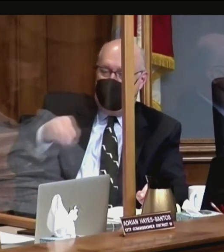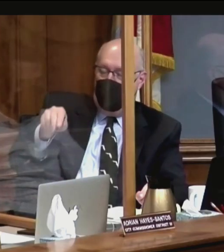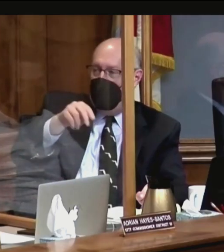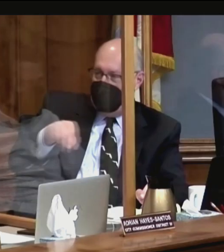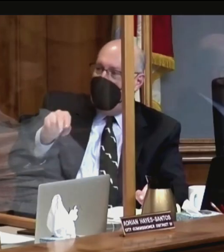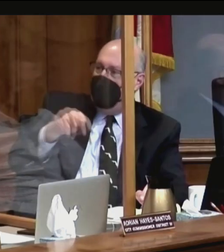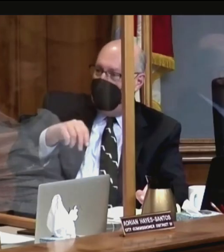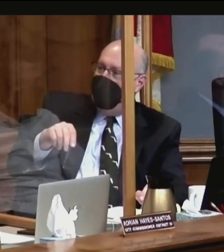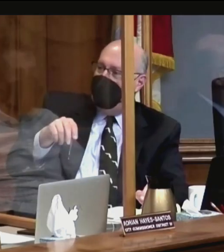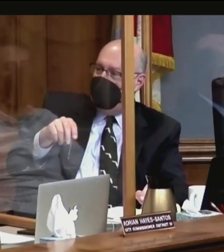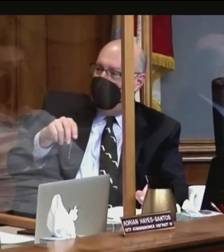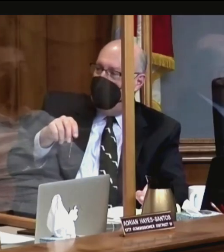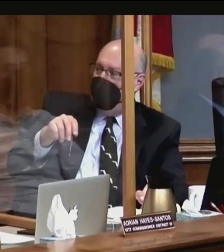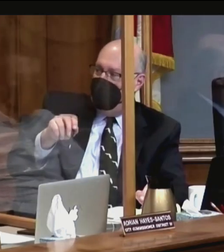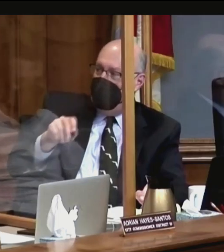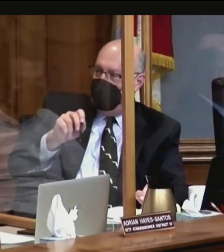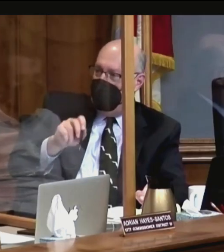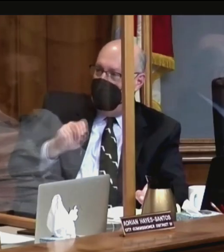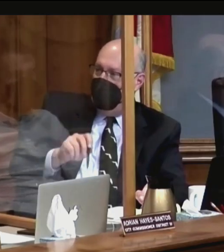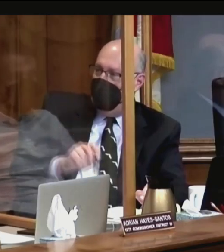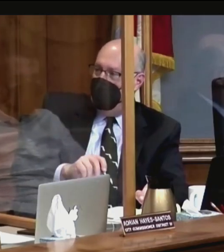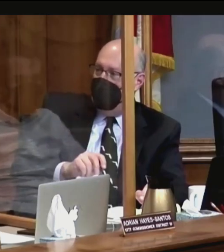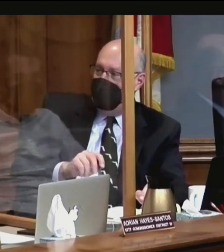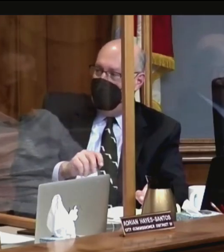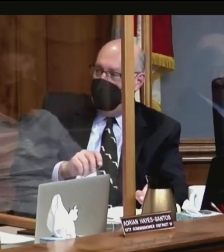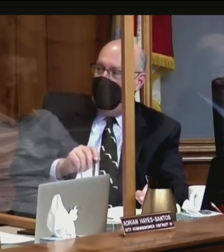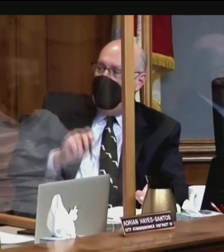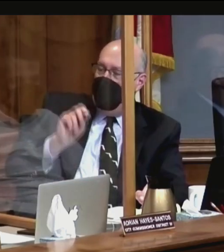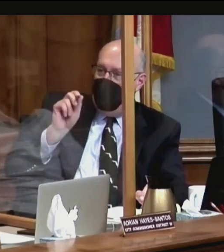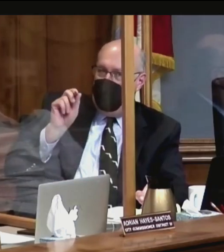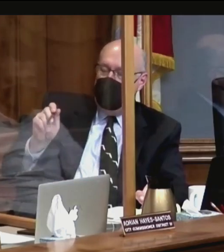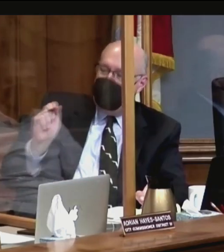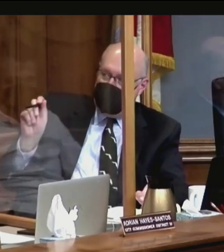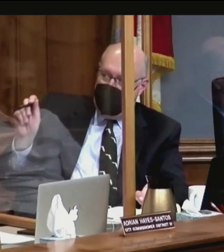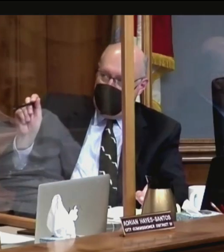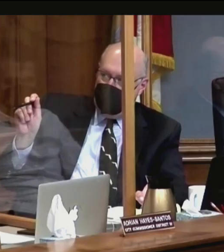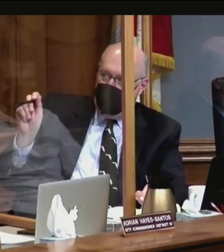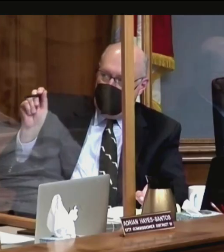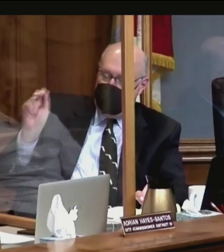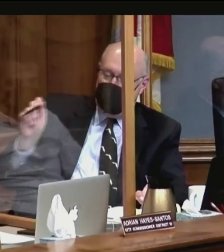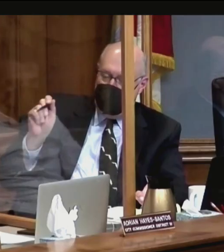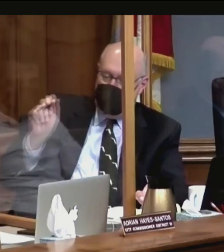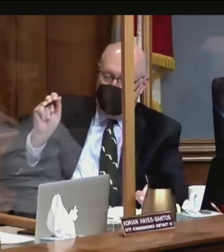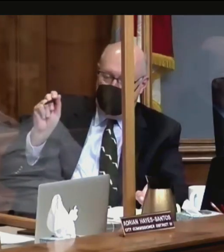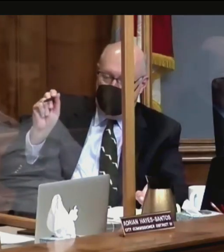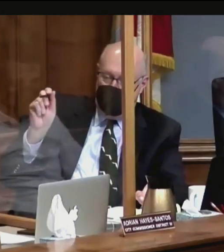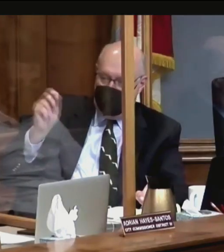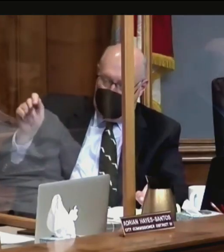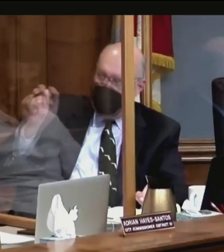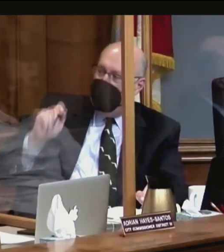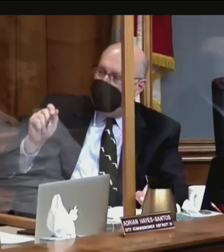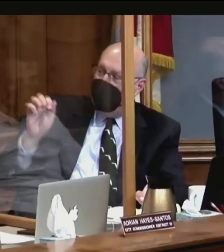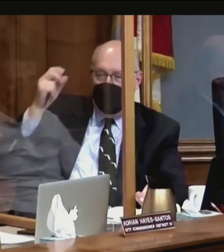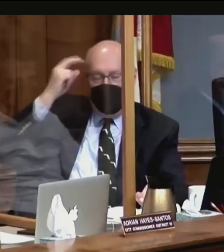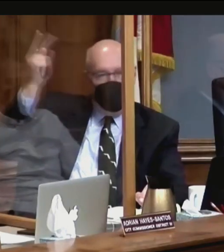4-way stop at 15th Street and University Avenue. Those things can happen. When you said the idea of a roundabout